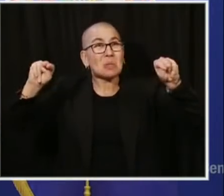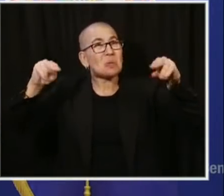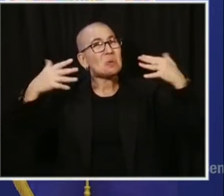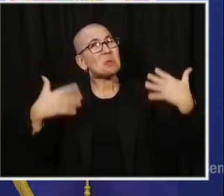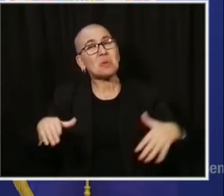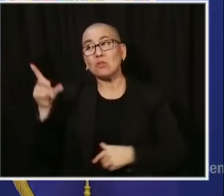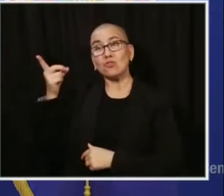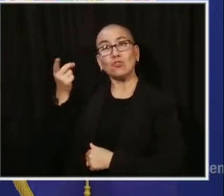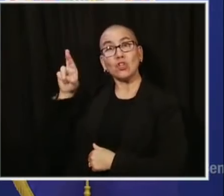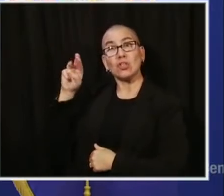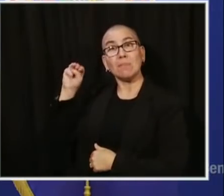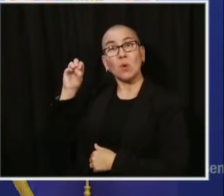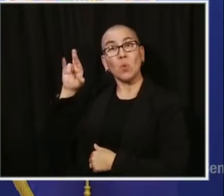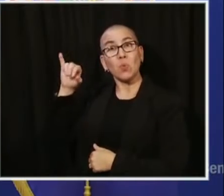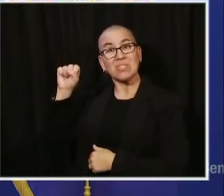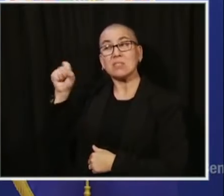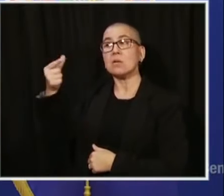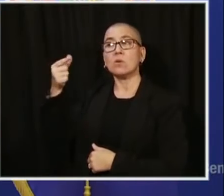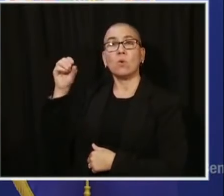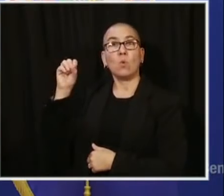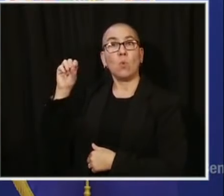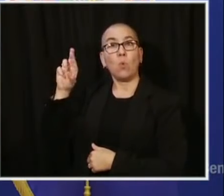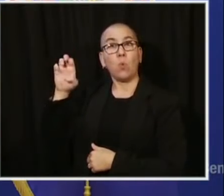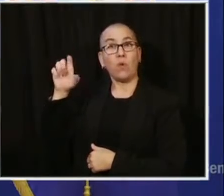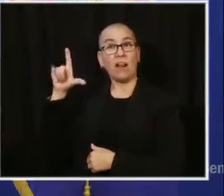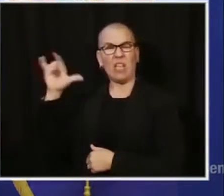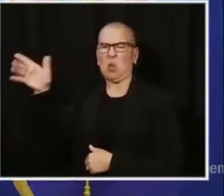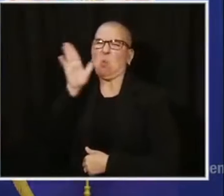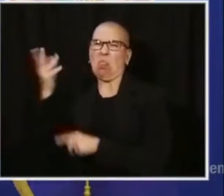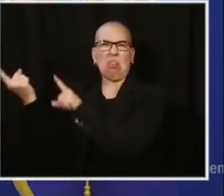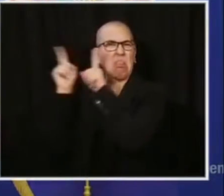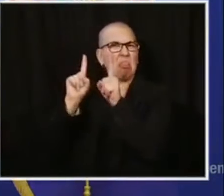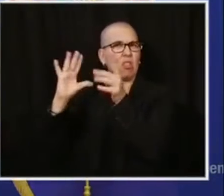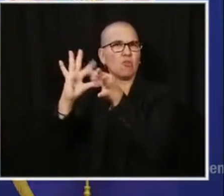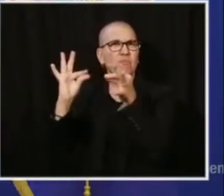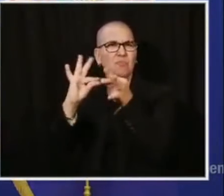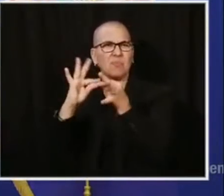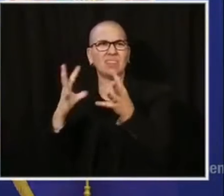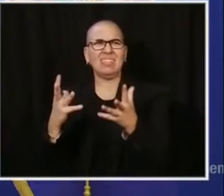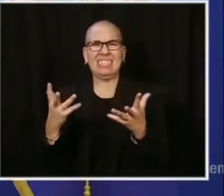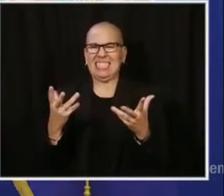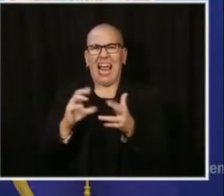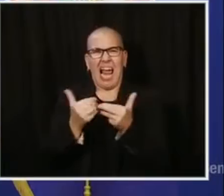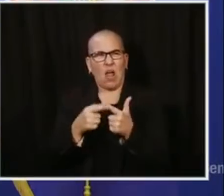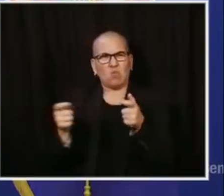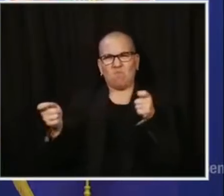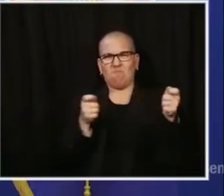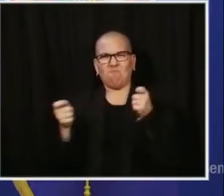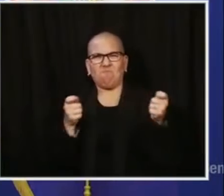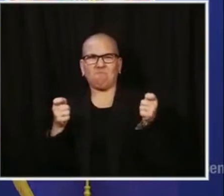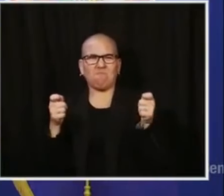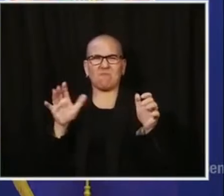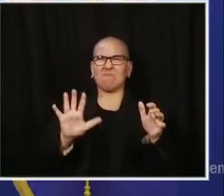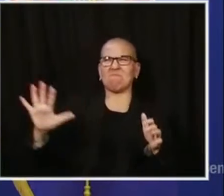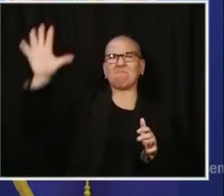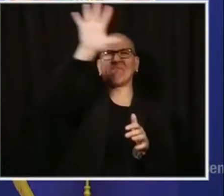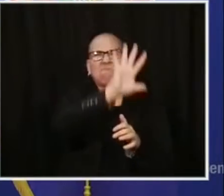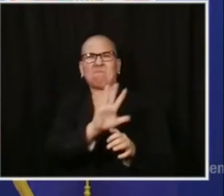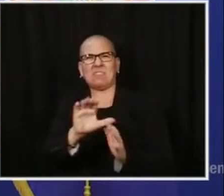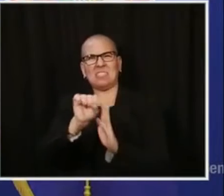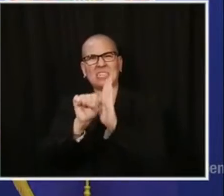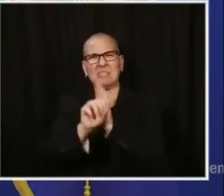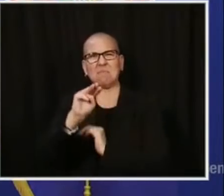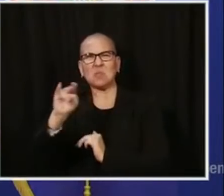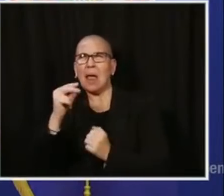minute, Minnesota had a better handle on this with a better view of how many beds we had, and we're able to cross-level people to